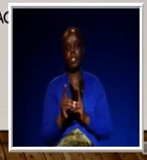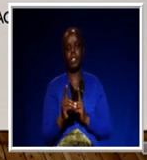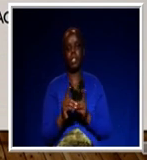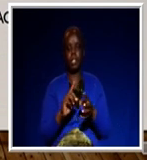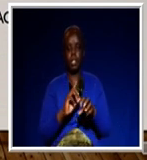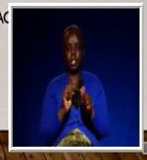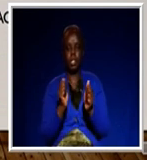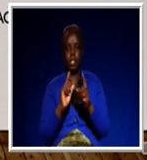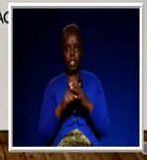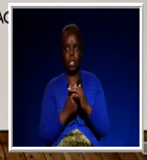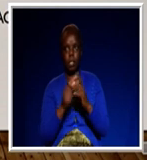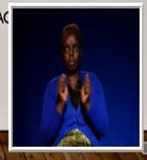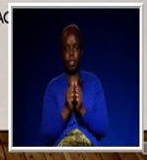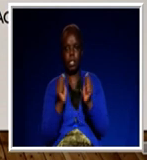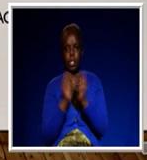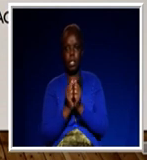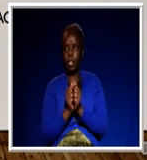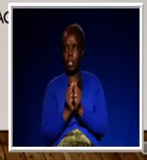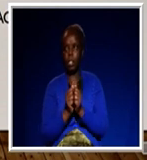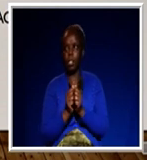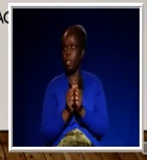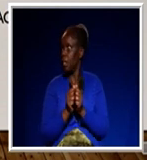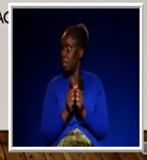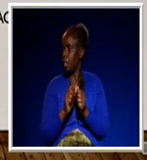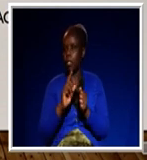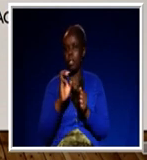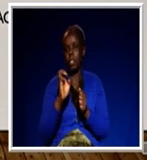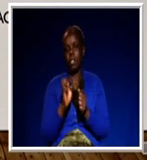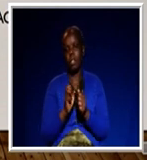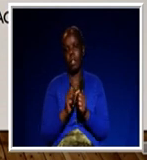10 centimeters from the bottom.